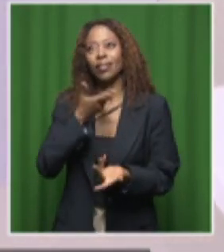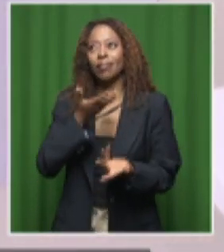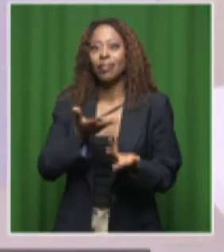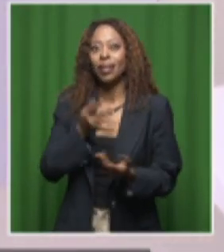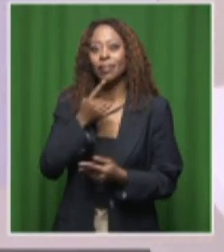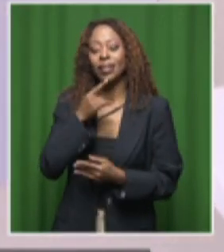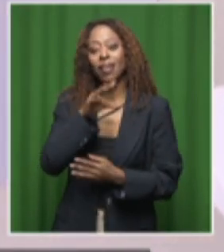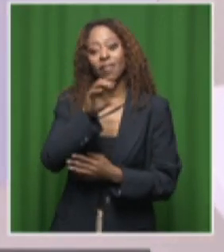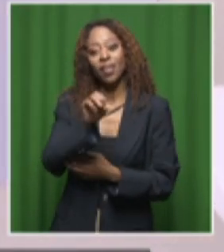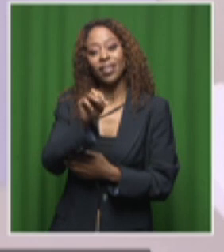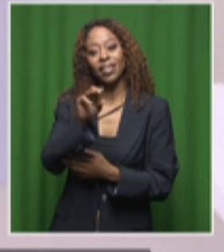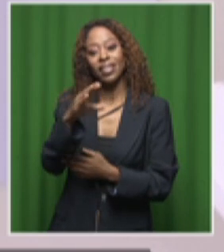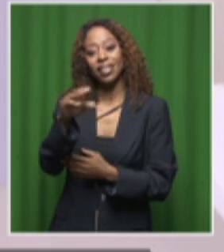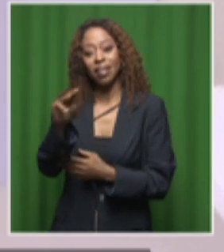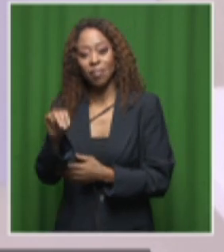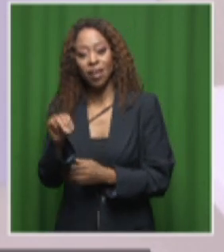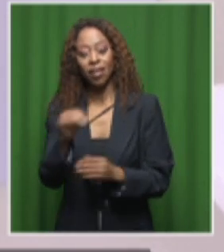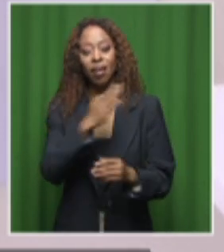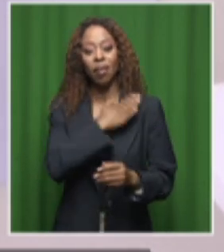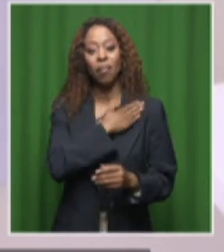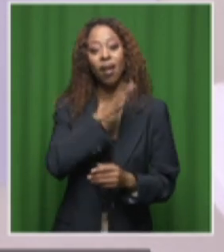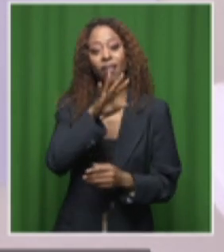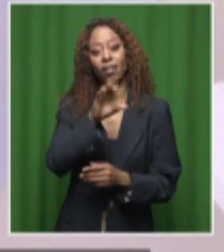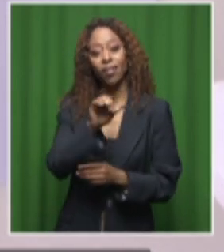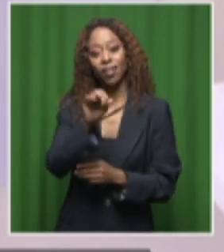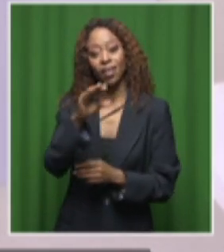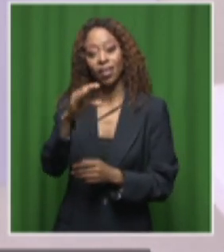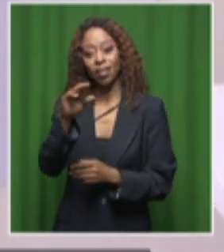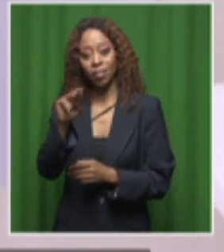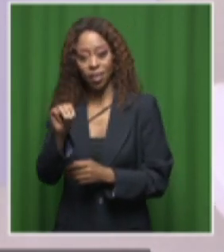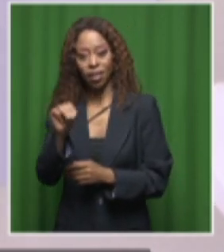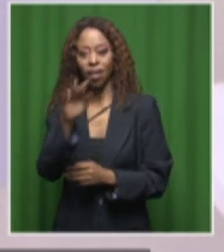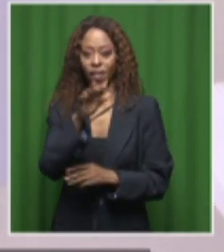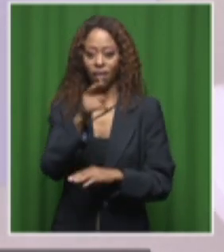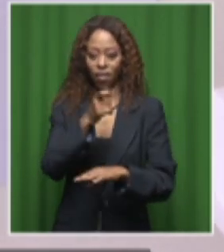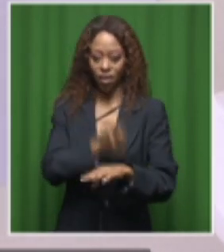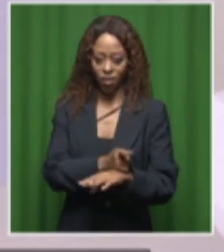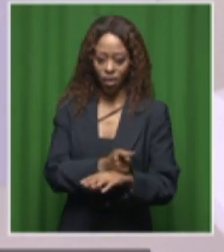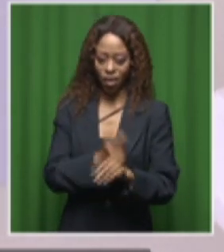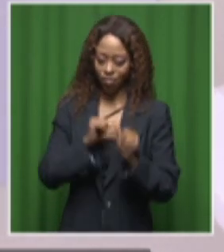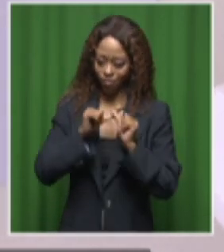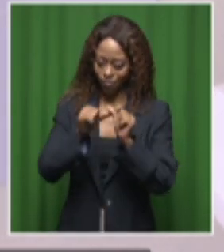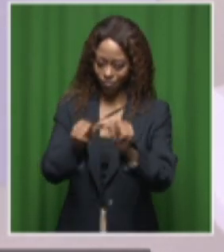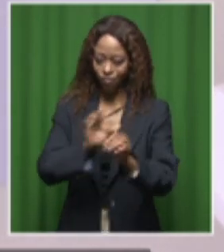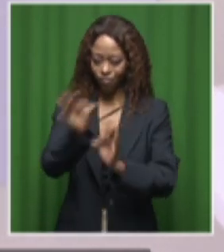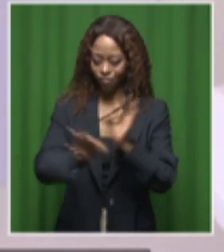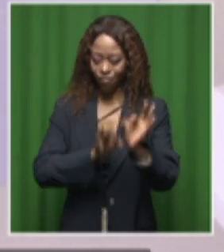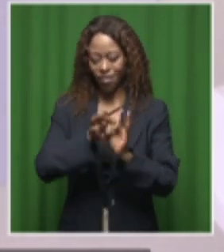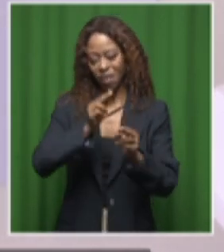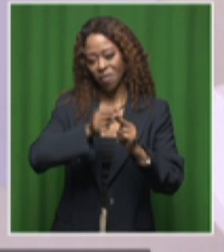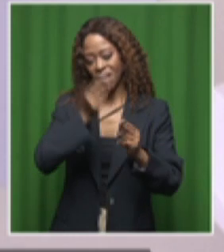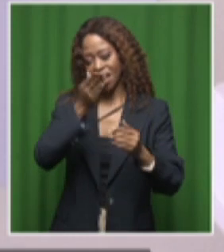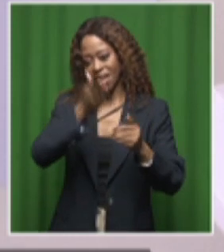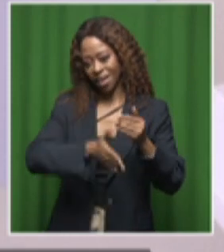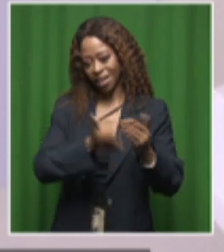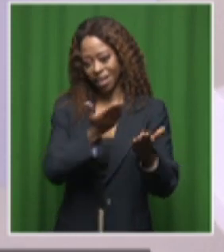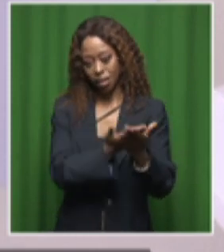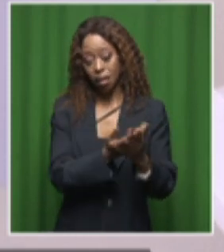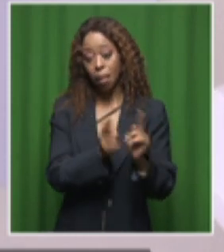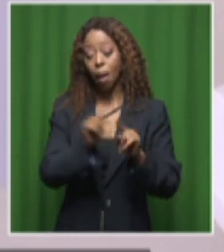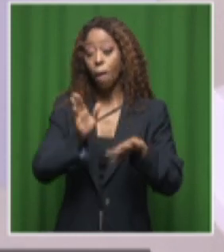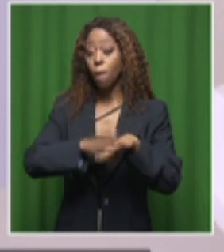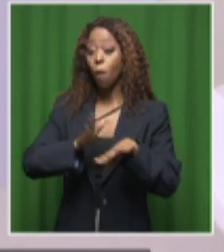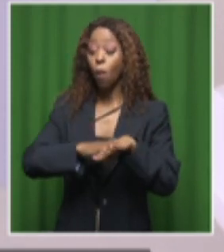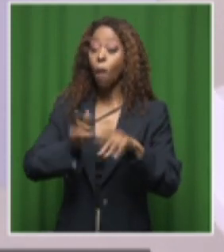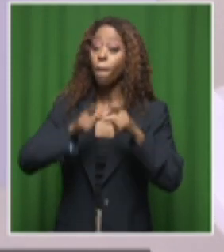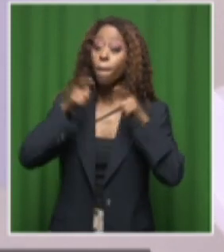50 centimeters by 50 centimeters, that can take me 5 hours non-stop tufting in order to complete. But something bigger, like